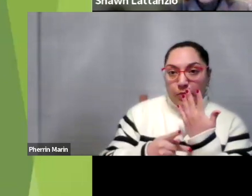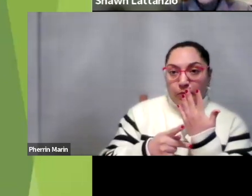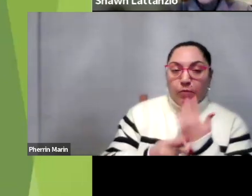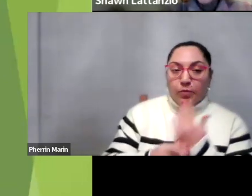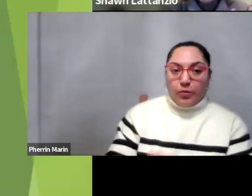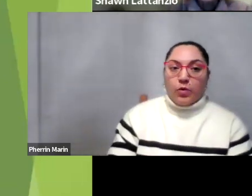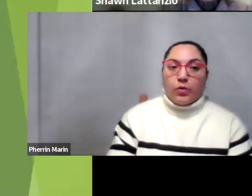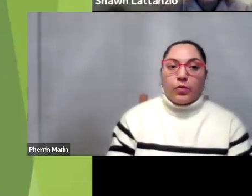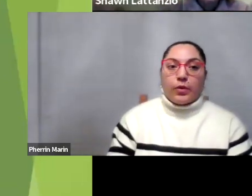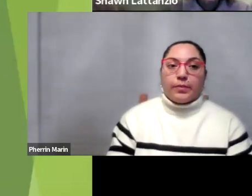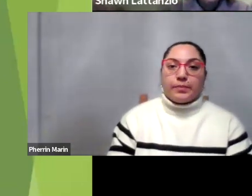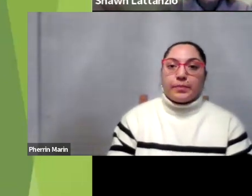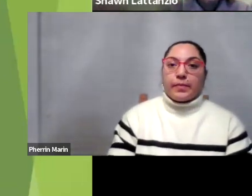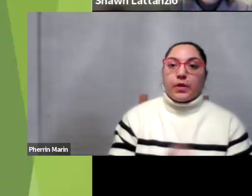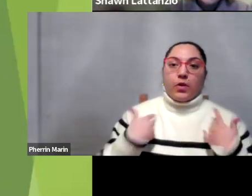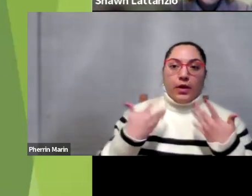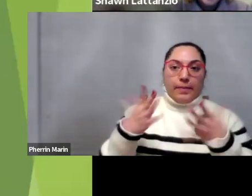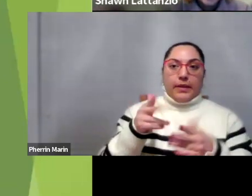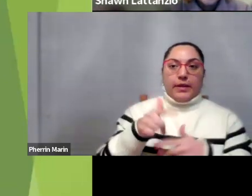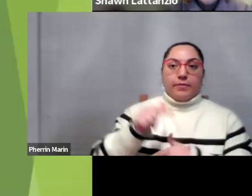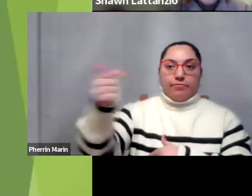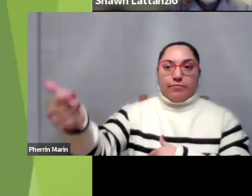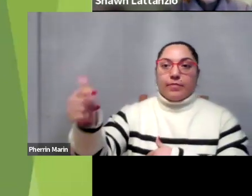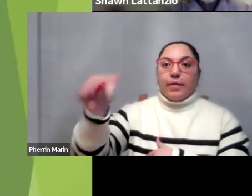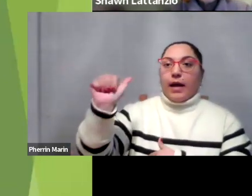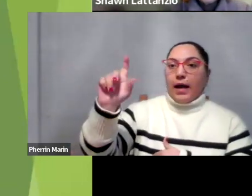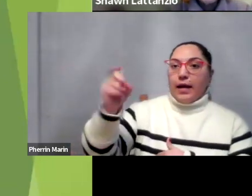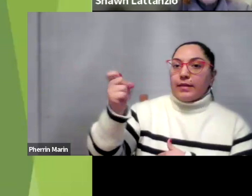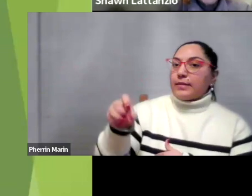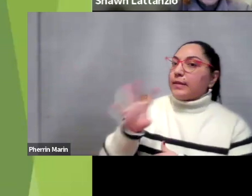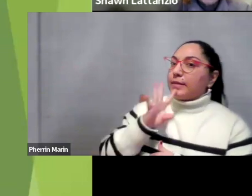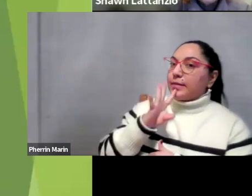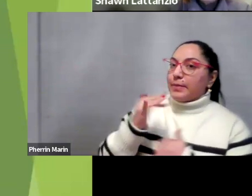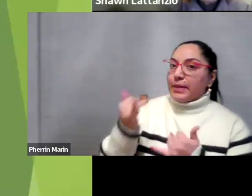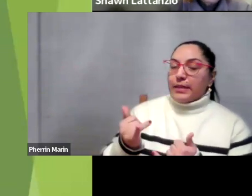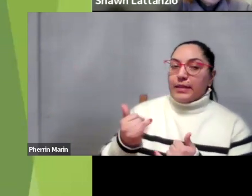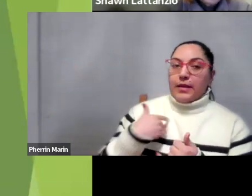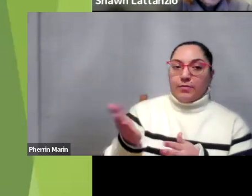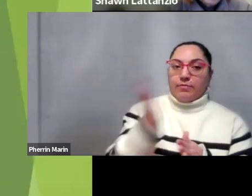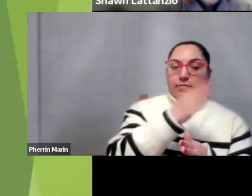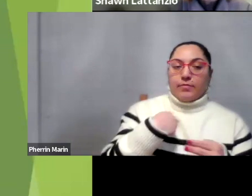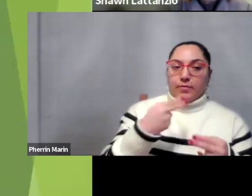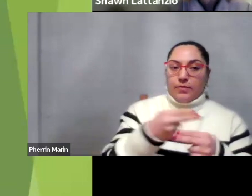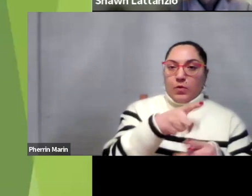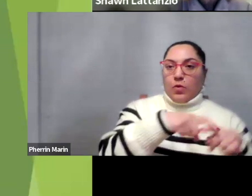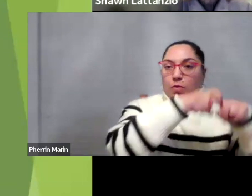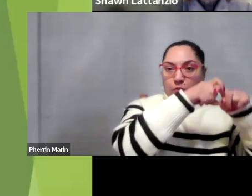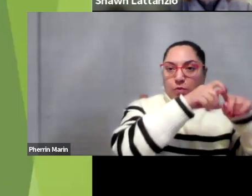PRP, psychiatric rehab programs. But I'm going to let Alex talk about that. So we'll skip this slide.